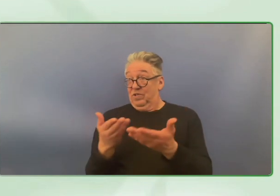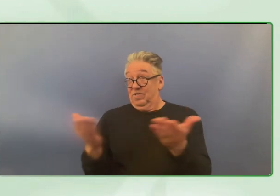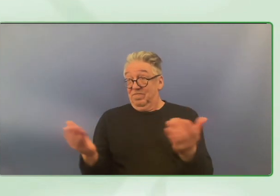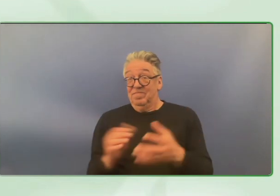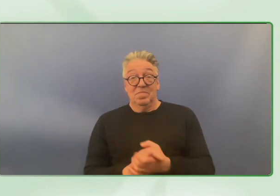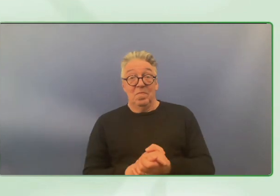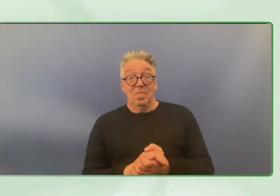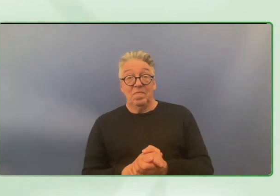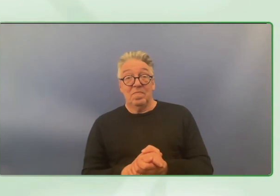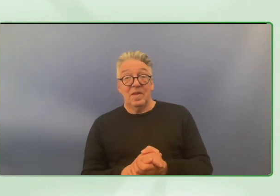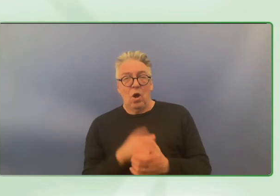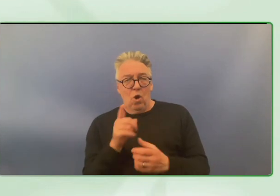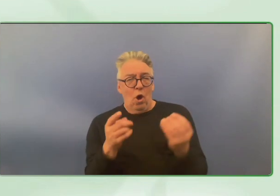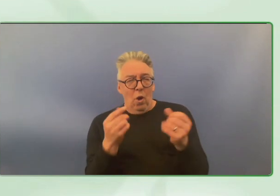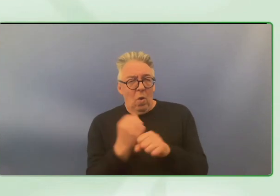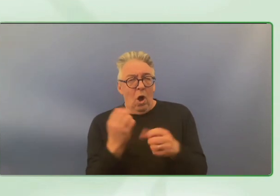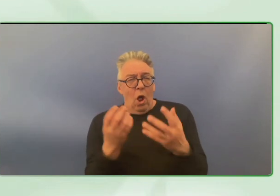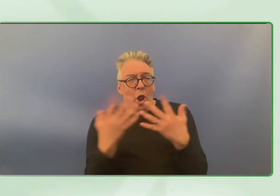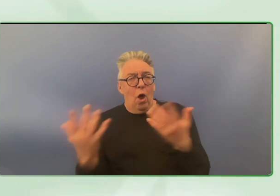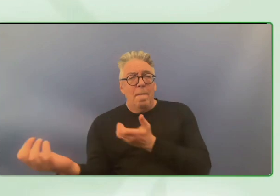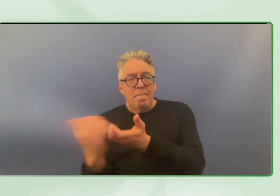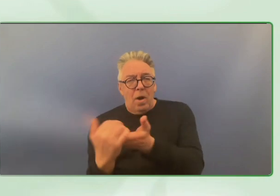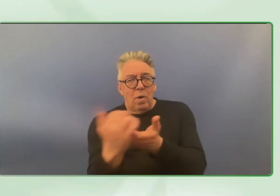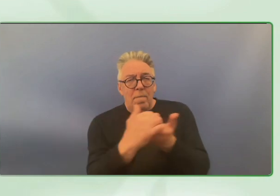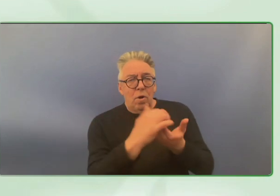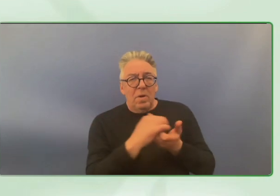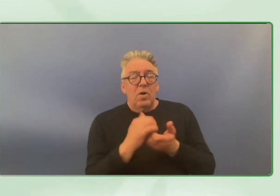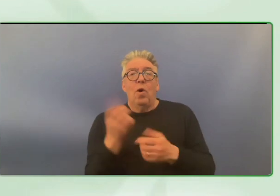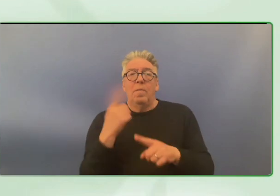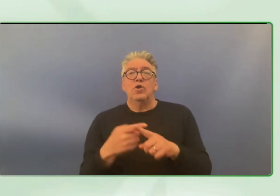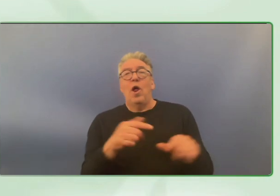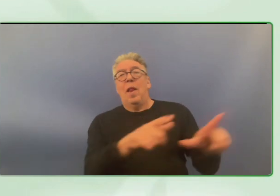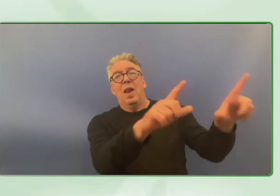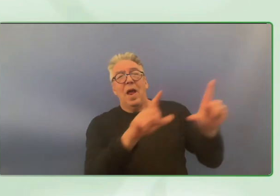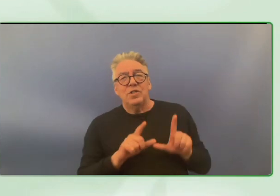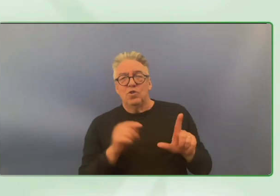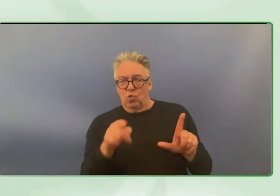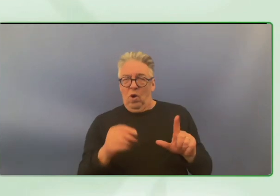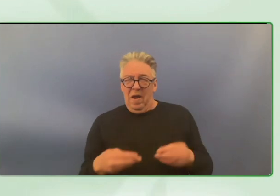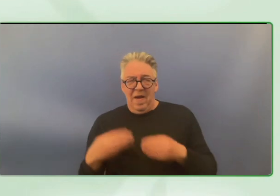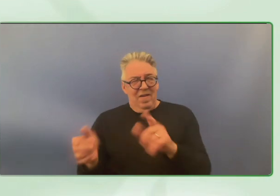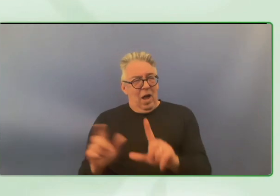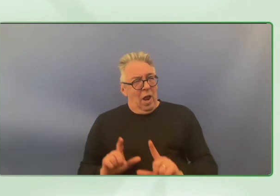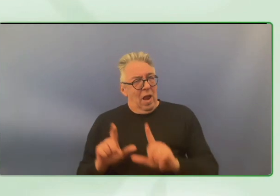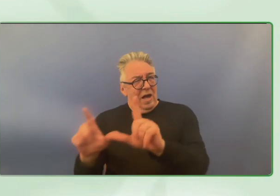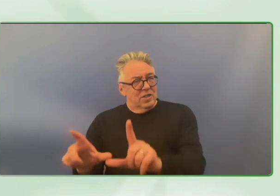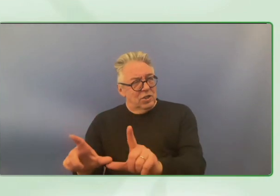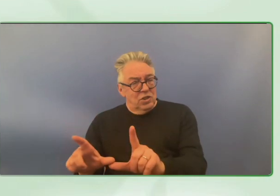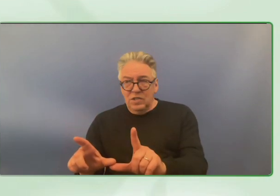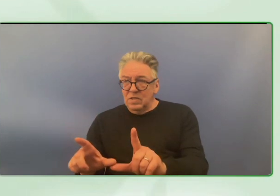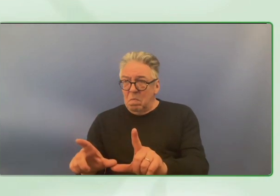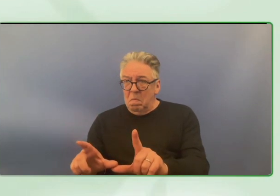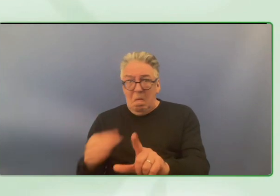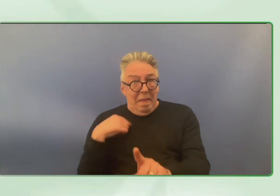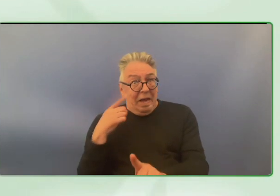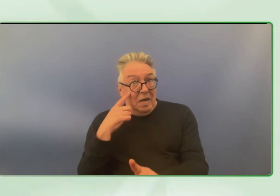with partnerships and also with licenses. You give out licenses for the ebooks, I guess. And